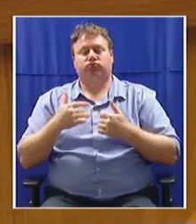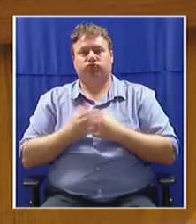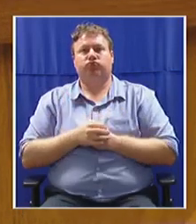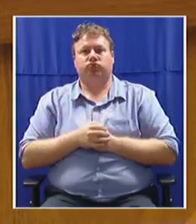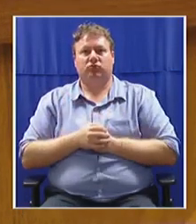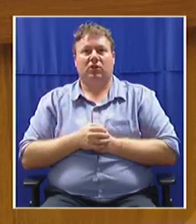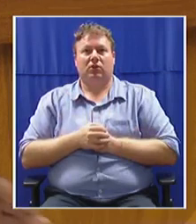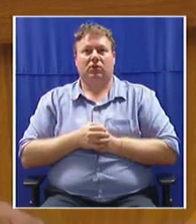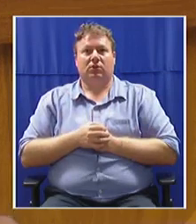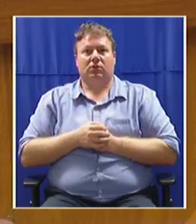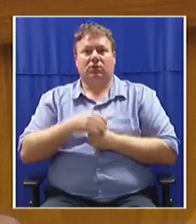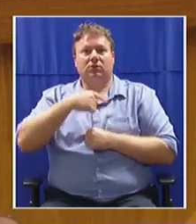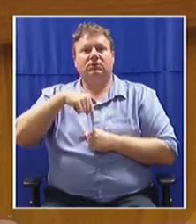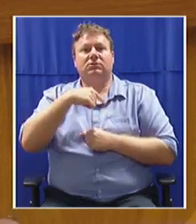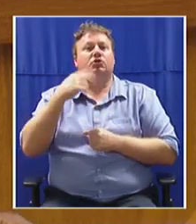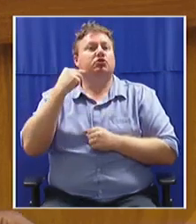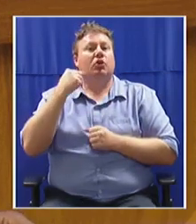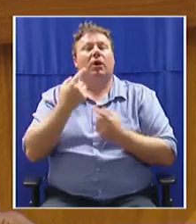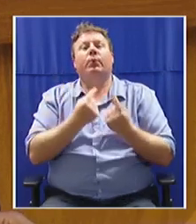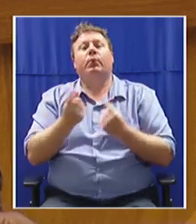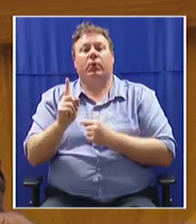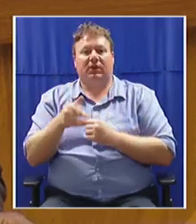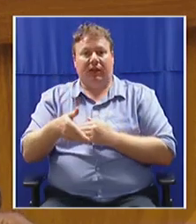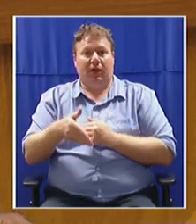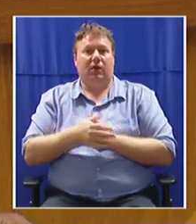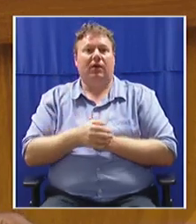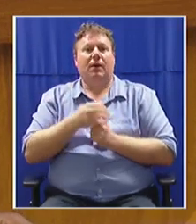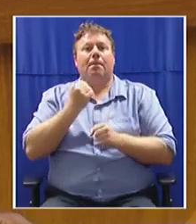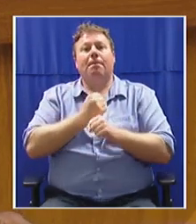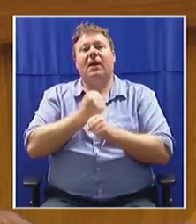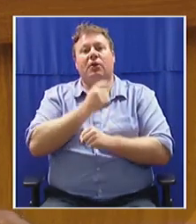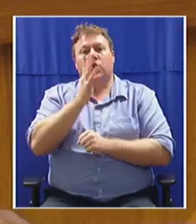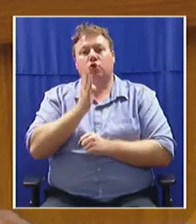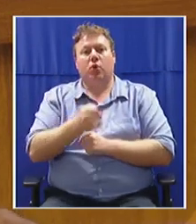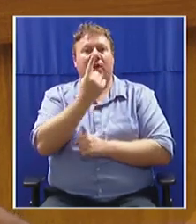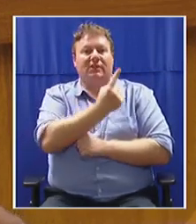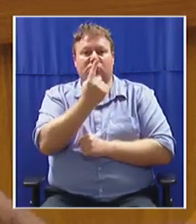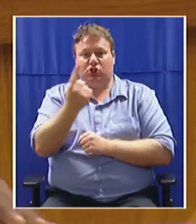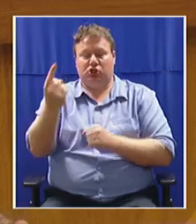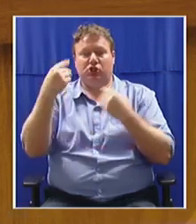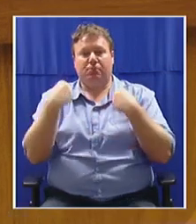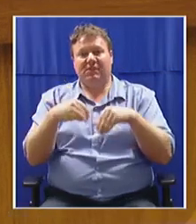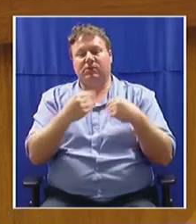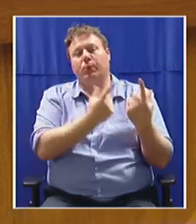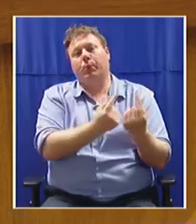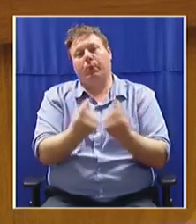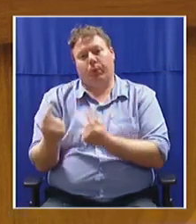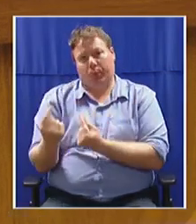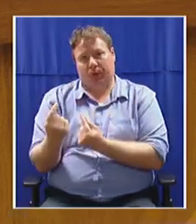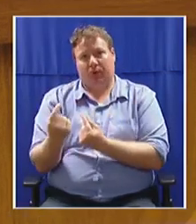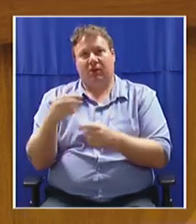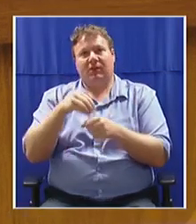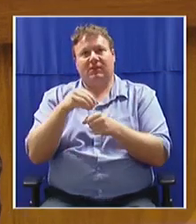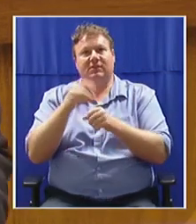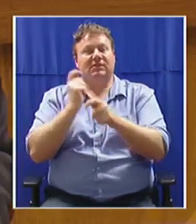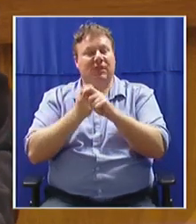What we are trying to do here is to ensure that every business that is undertaken in our